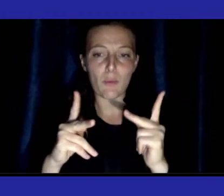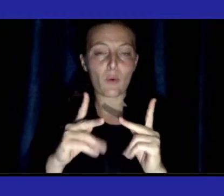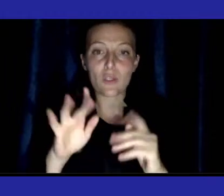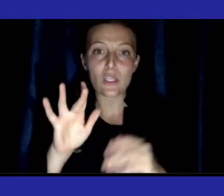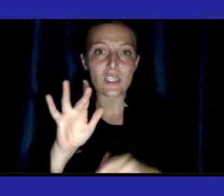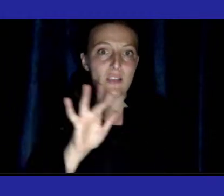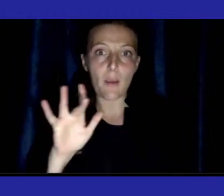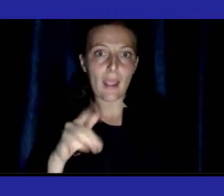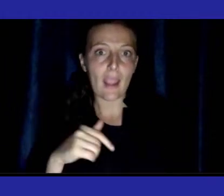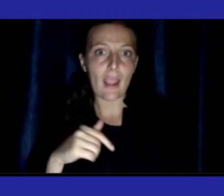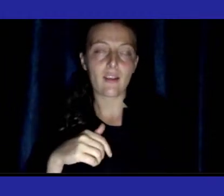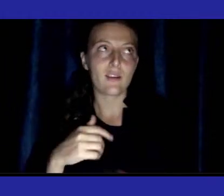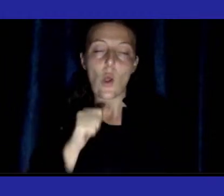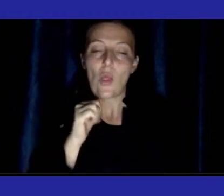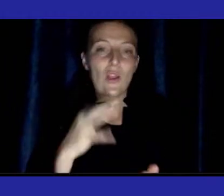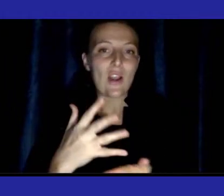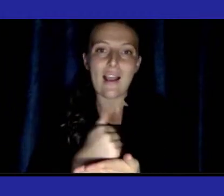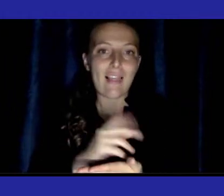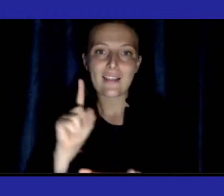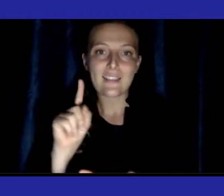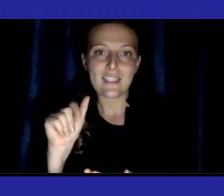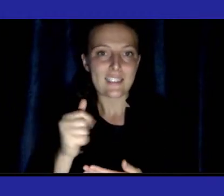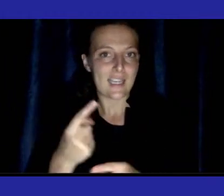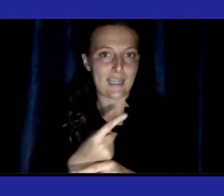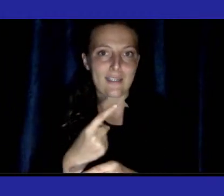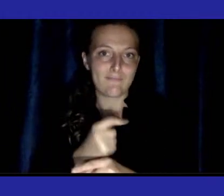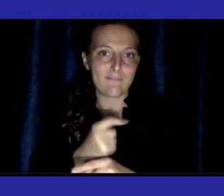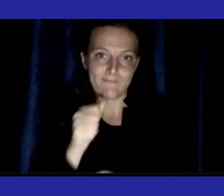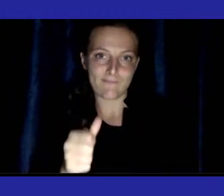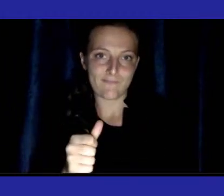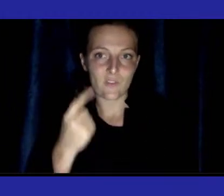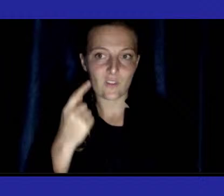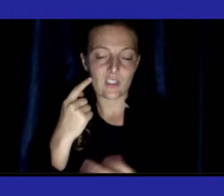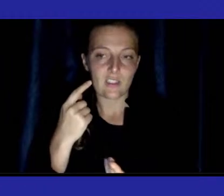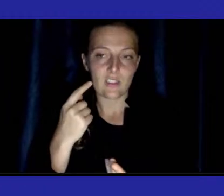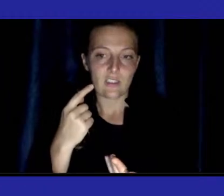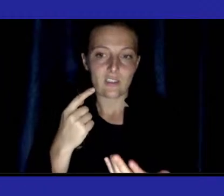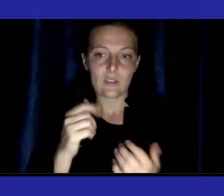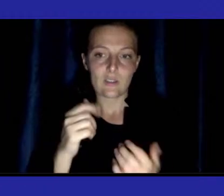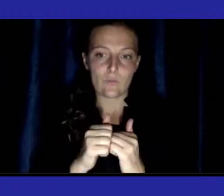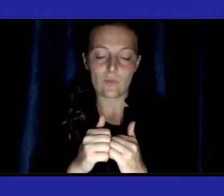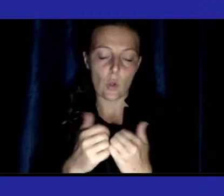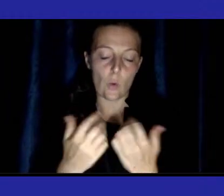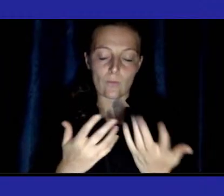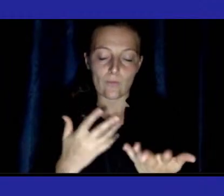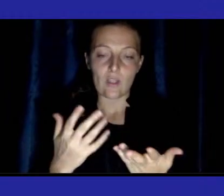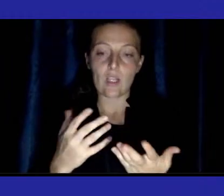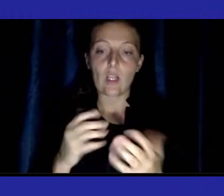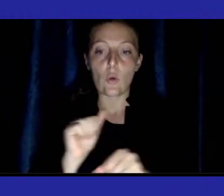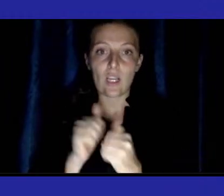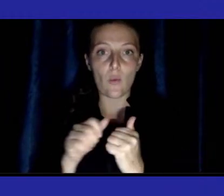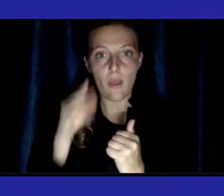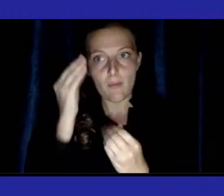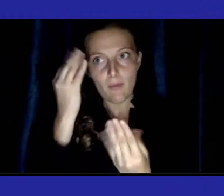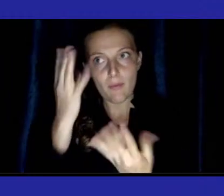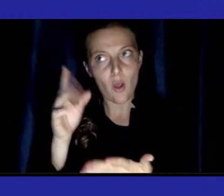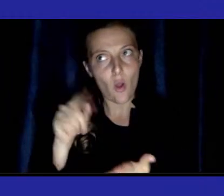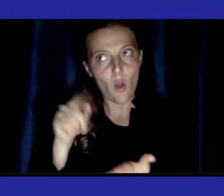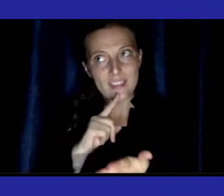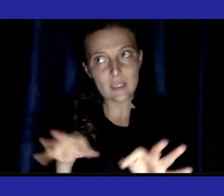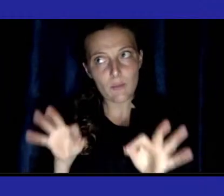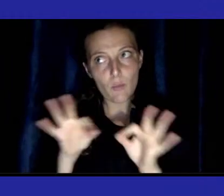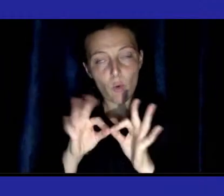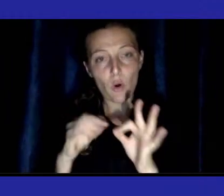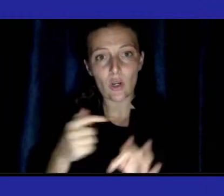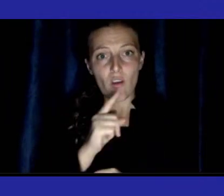data in the most, with the most integrity. And so working with them to say this is important, this is something that we're tracking now, we want